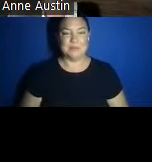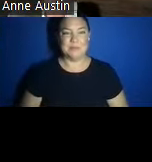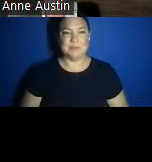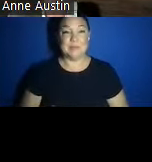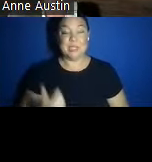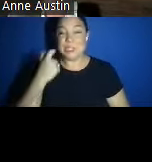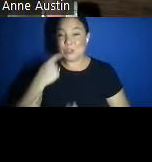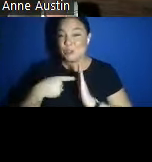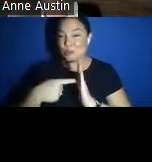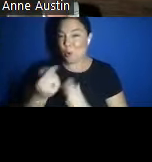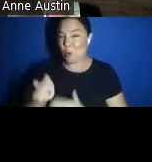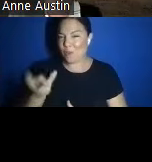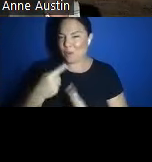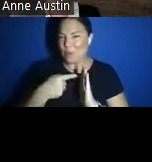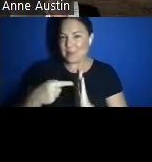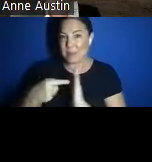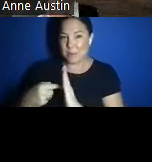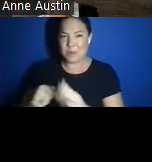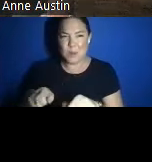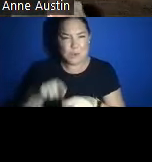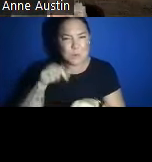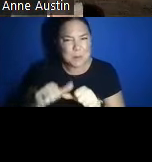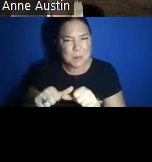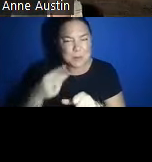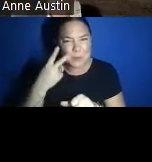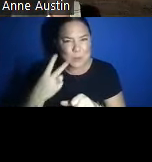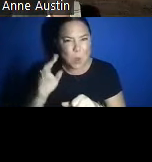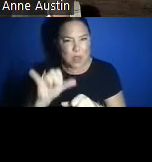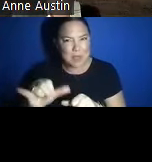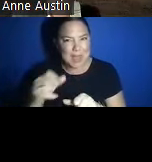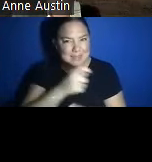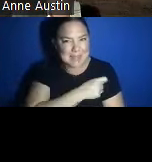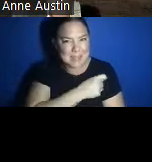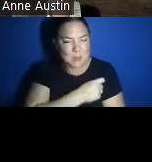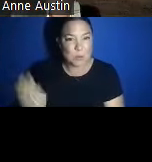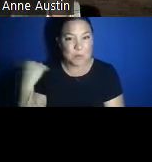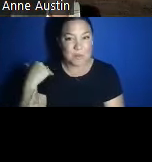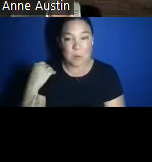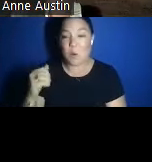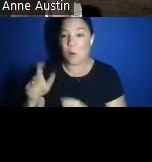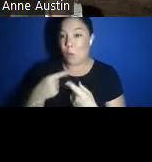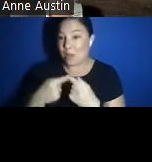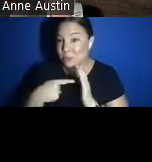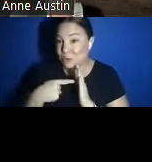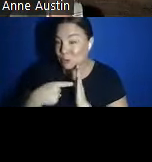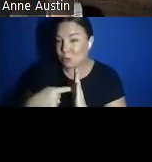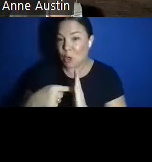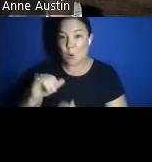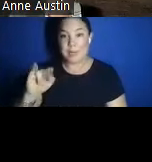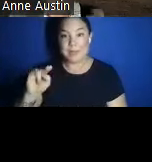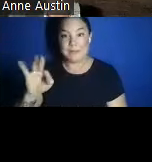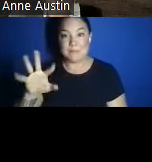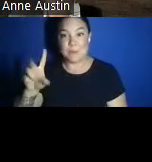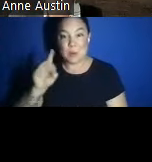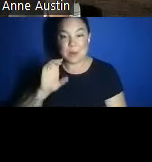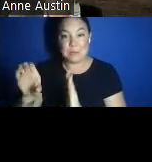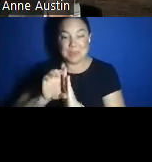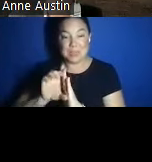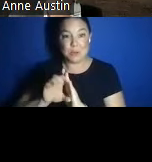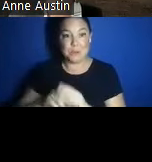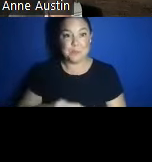of examples, and we saw this one when I revealed the infrared photo of tattoos. You can see it has